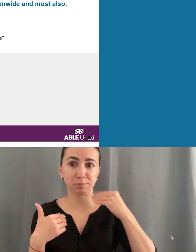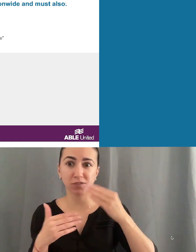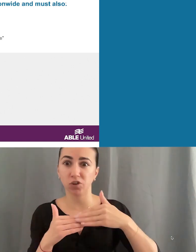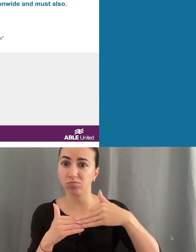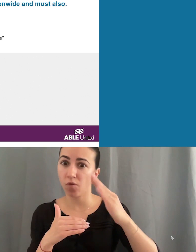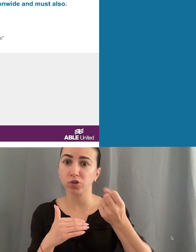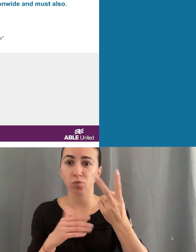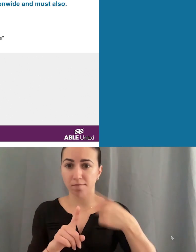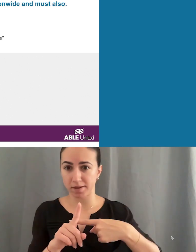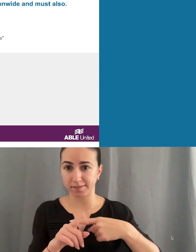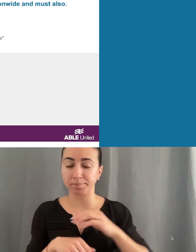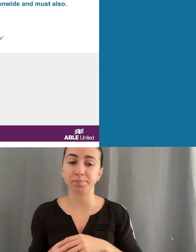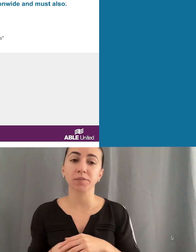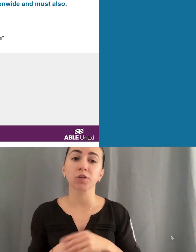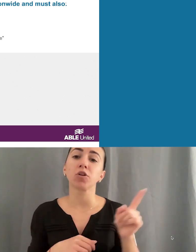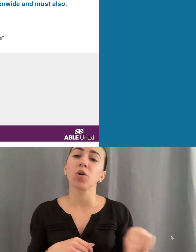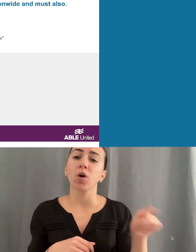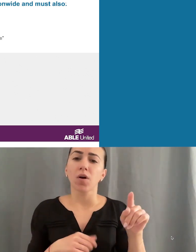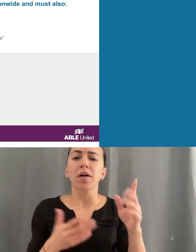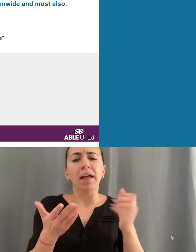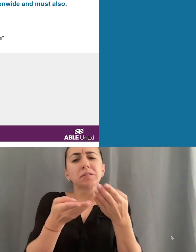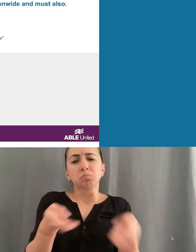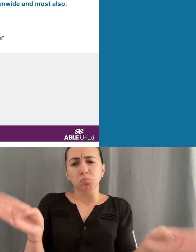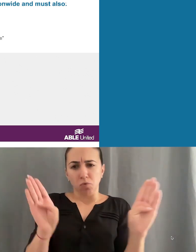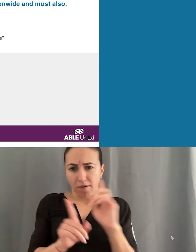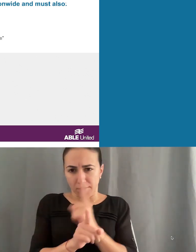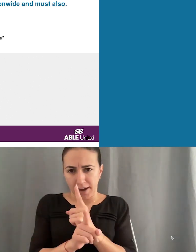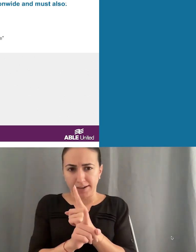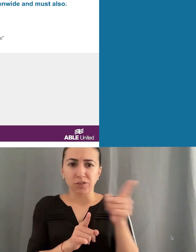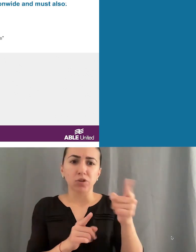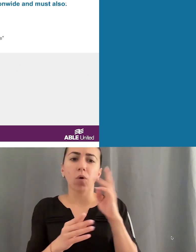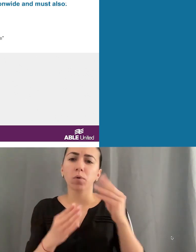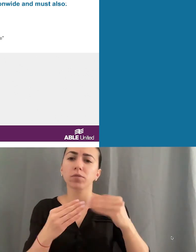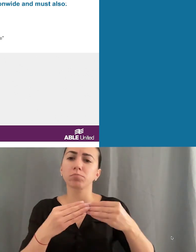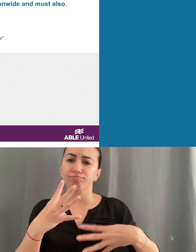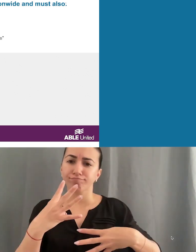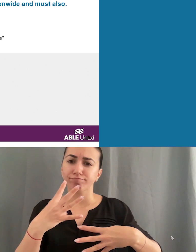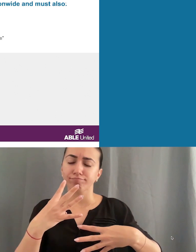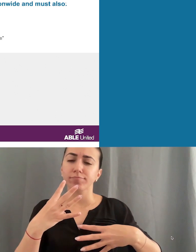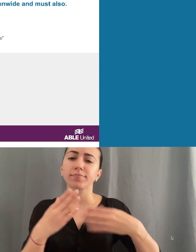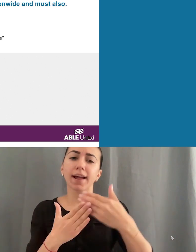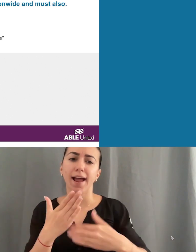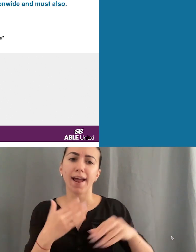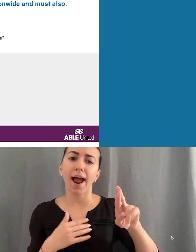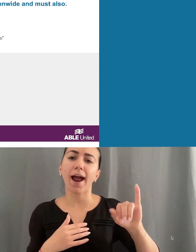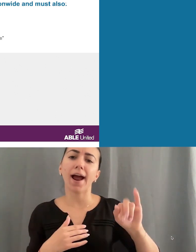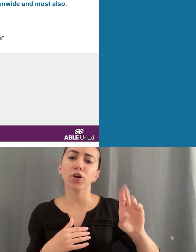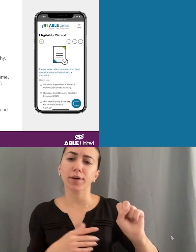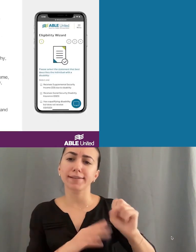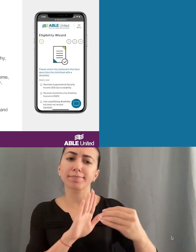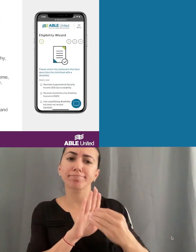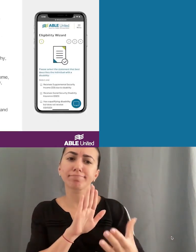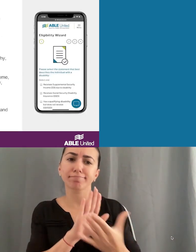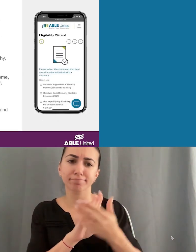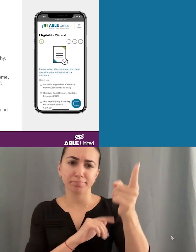types of disabilities, as I mentioned, is pretty broad. So here is the list of disabilities that the IRS has put out.